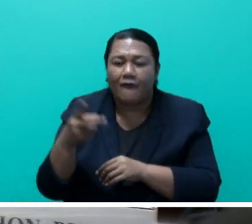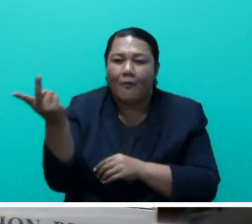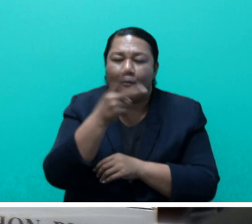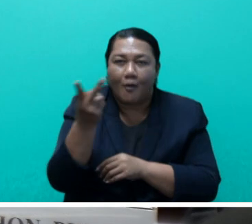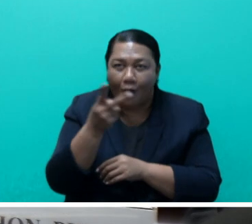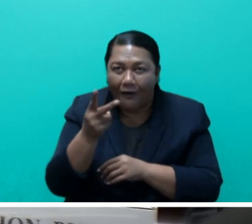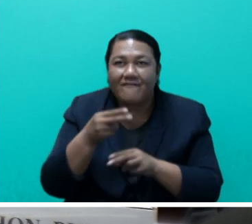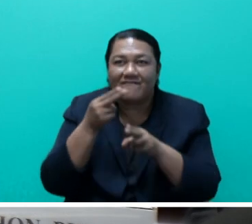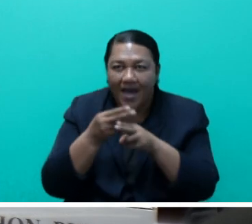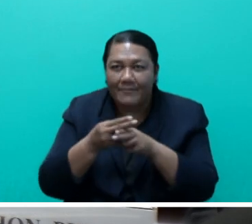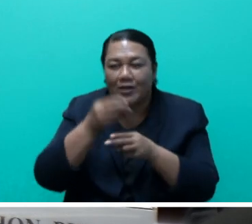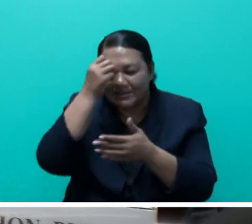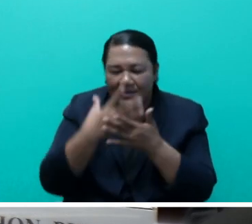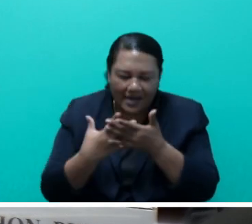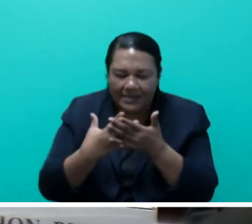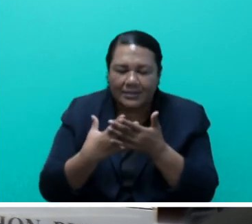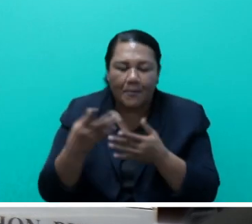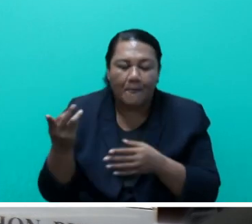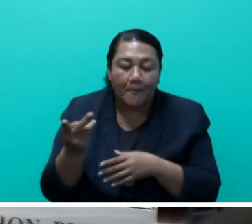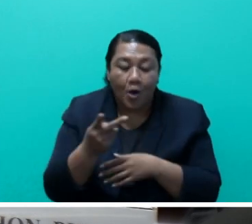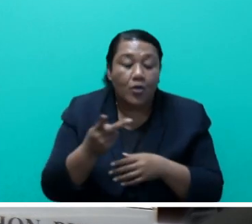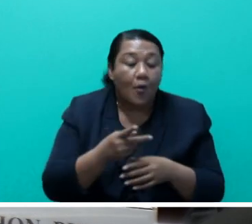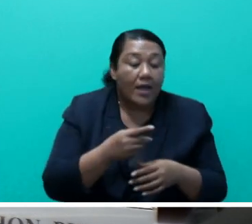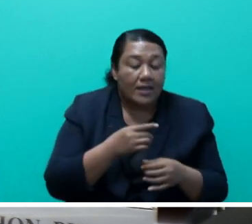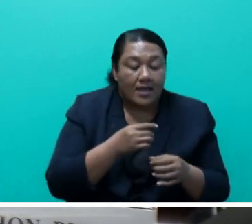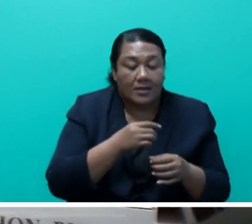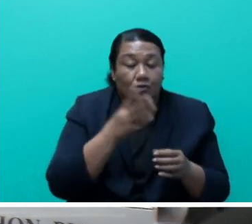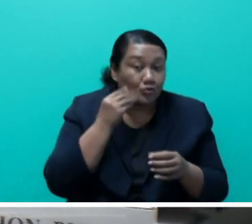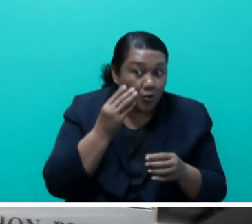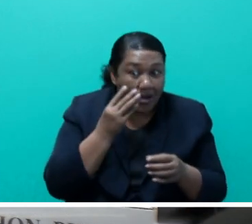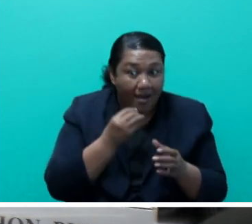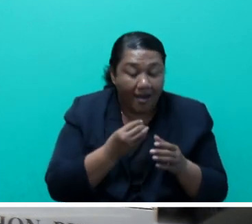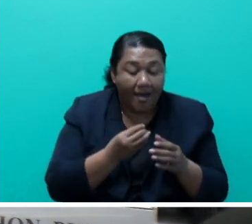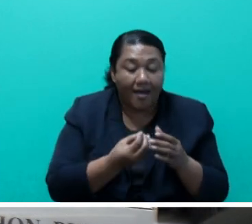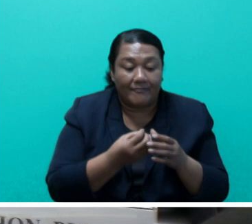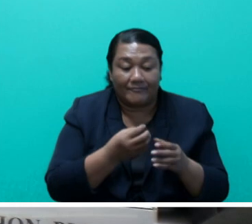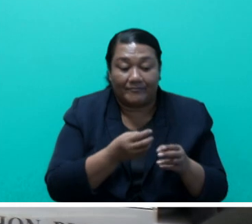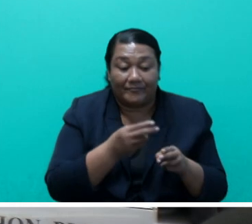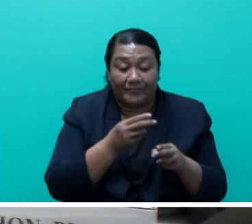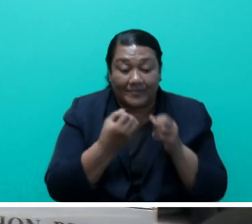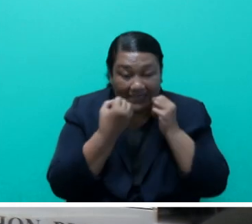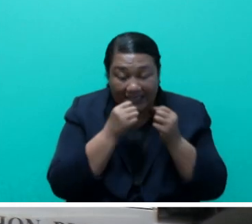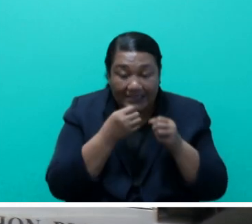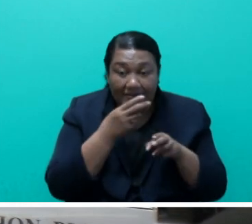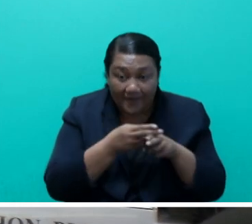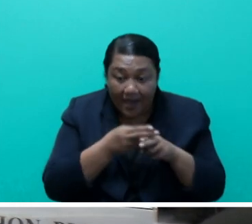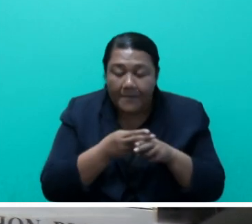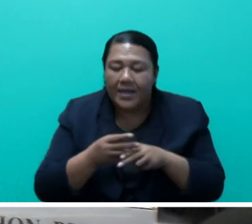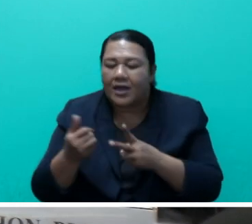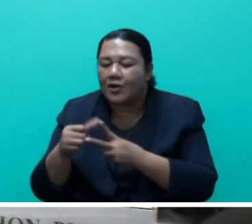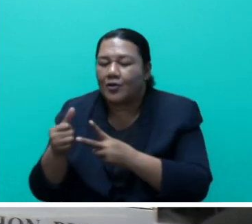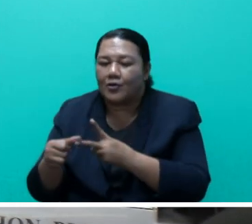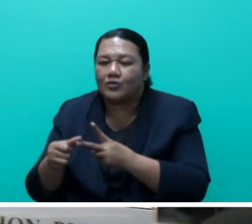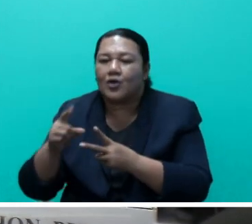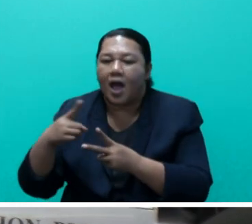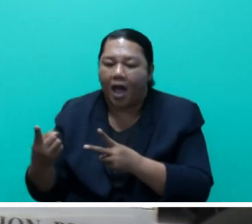sugar mill operations and the farm practices that will provide deeper understanding of how farmers' actions